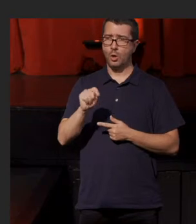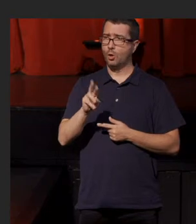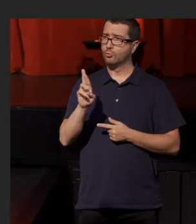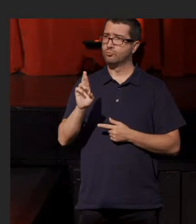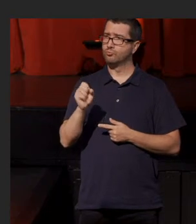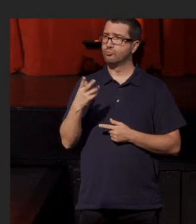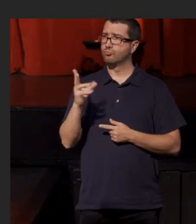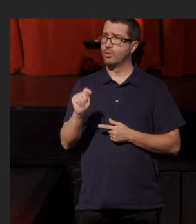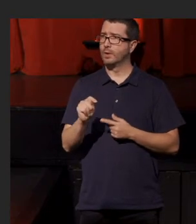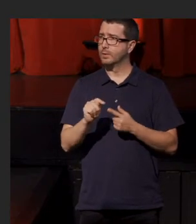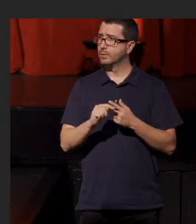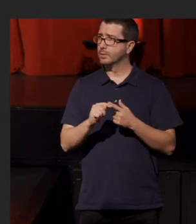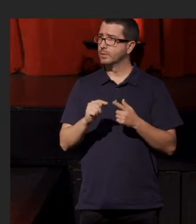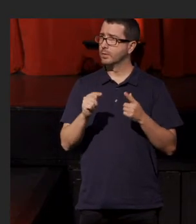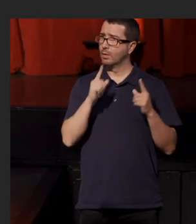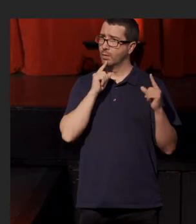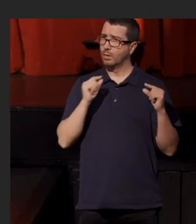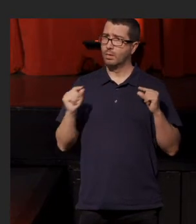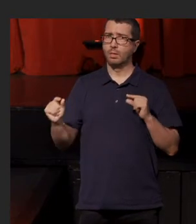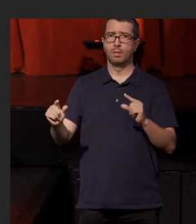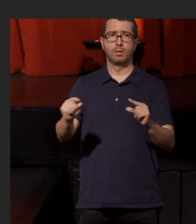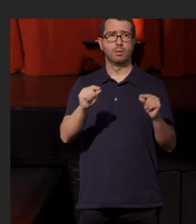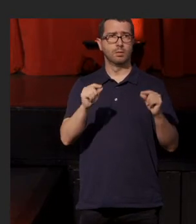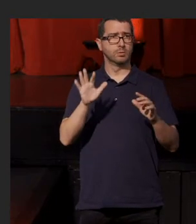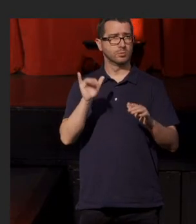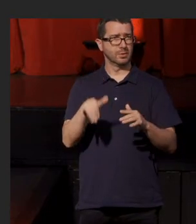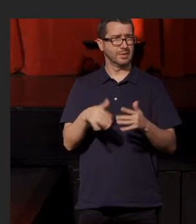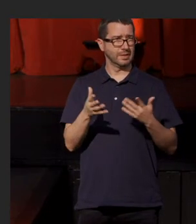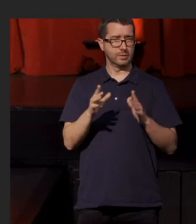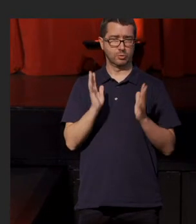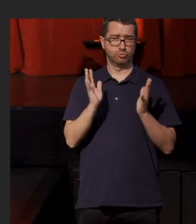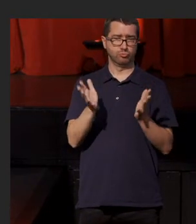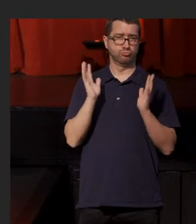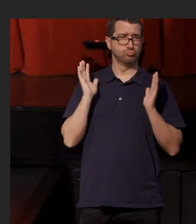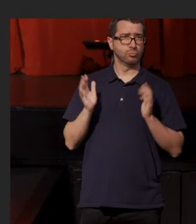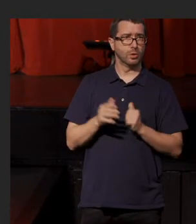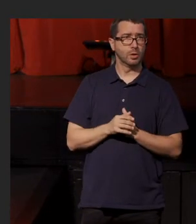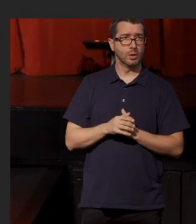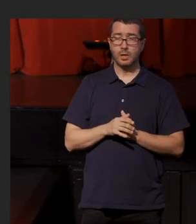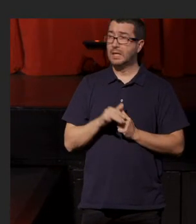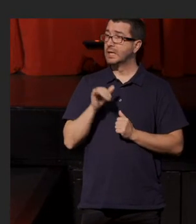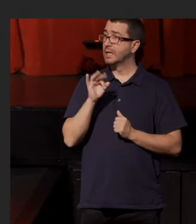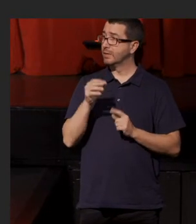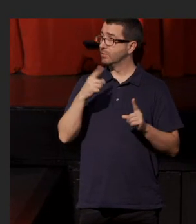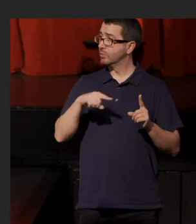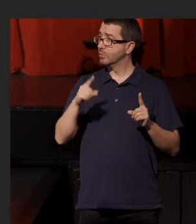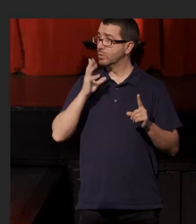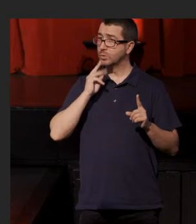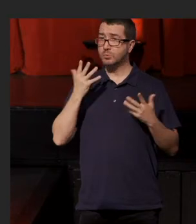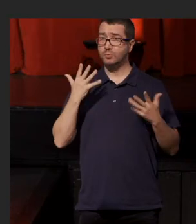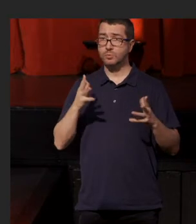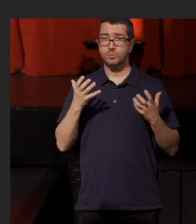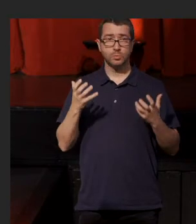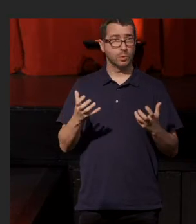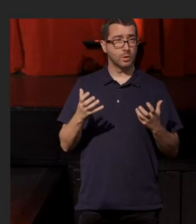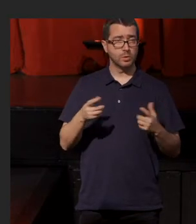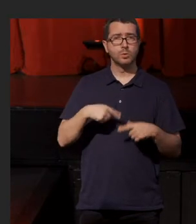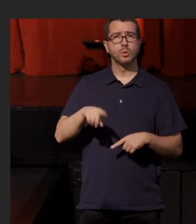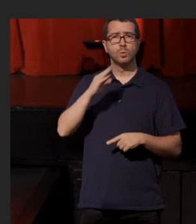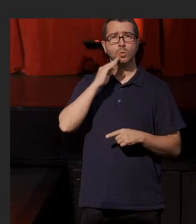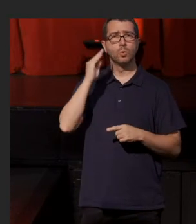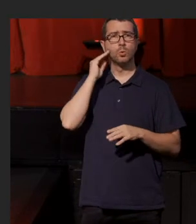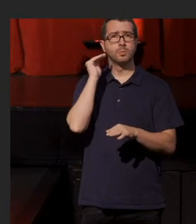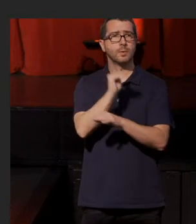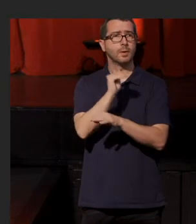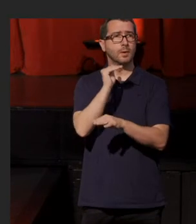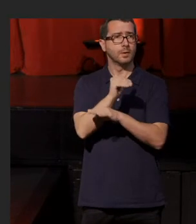theorizing. So they just let it go of its own accord. If you want to experience this yourself, just go home tonight.